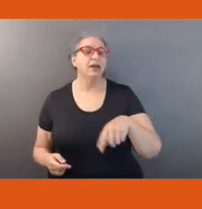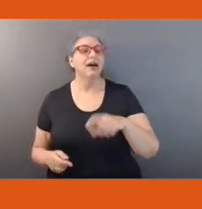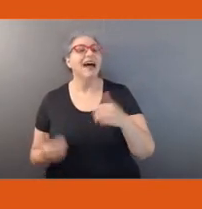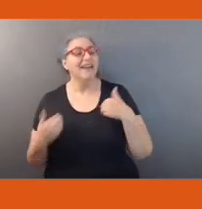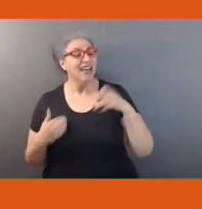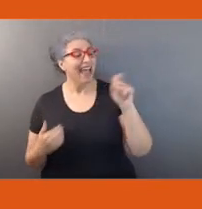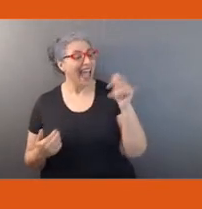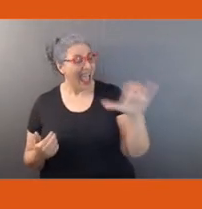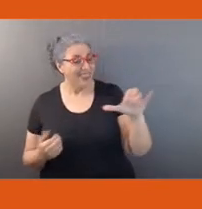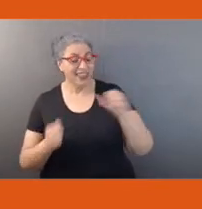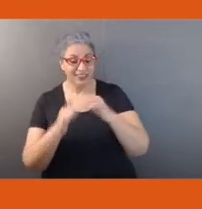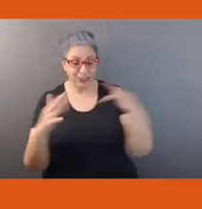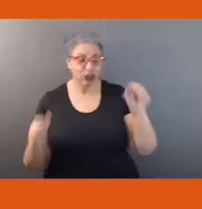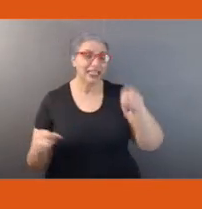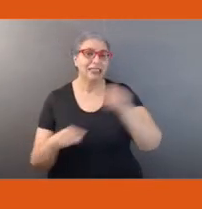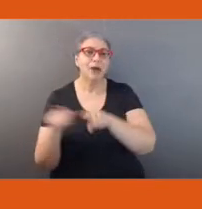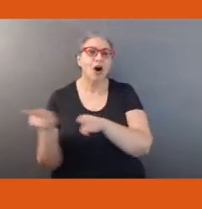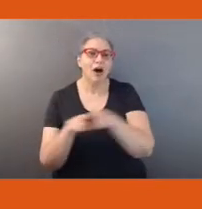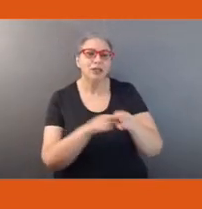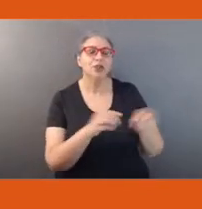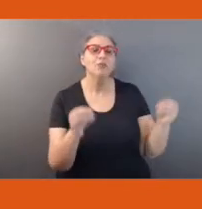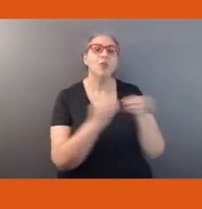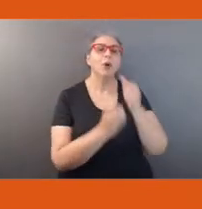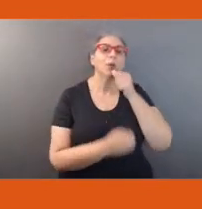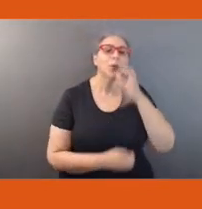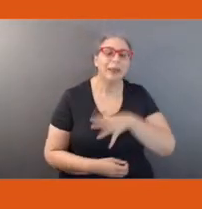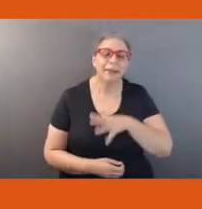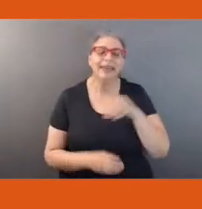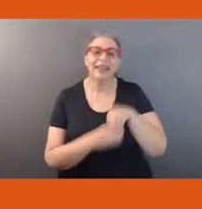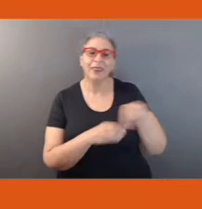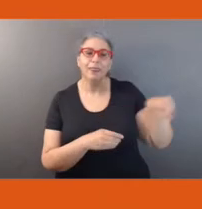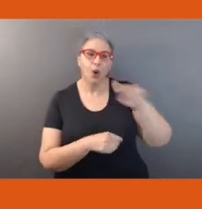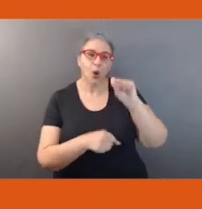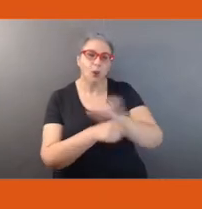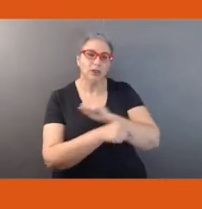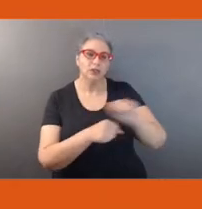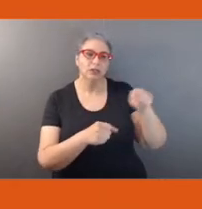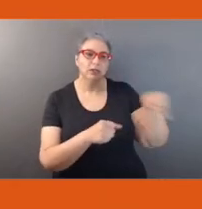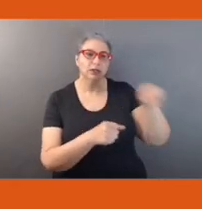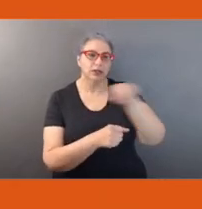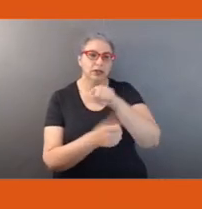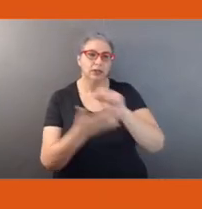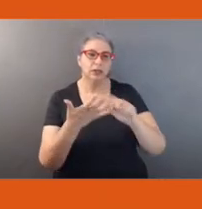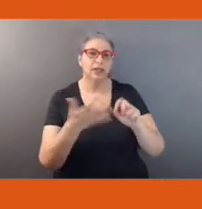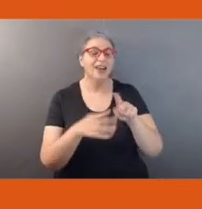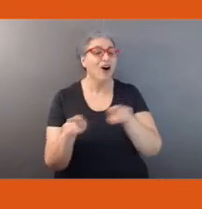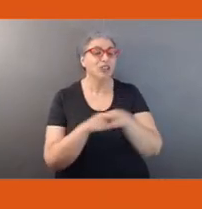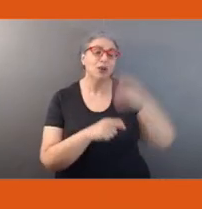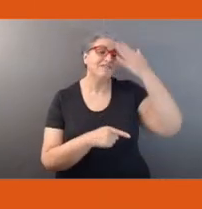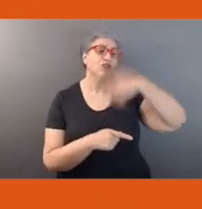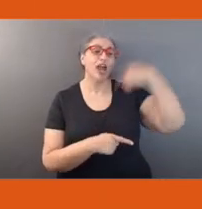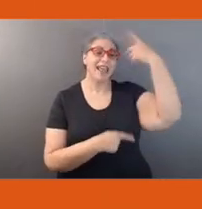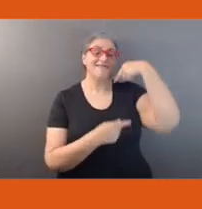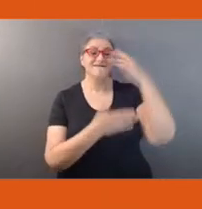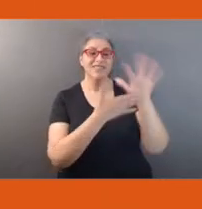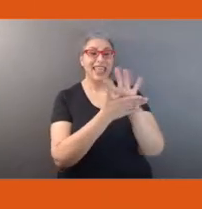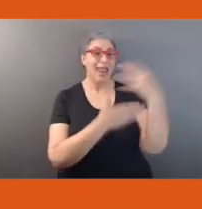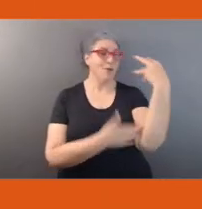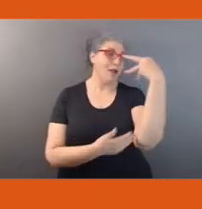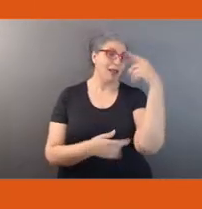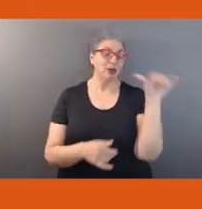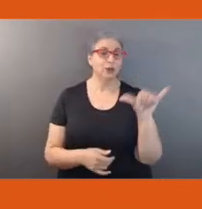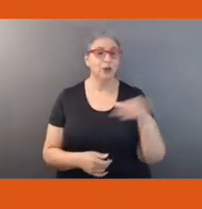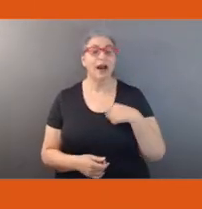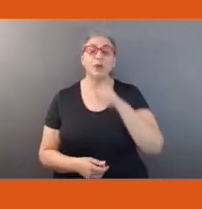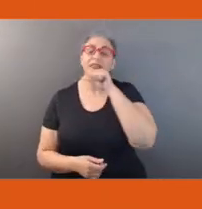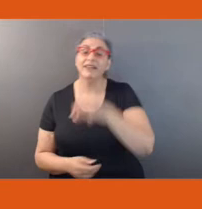ethnic diversity, but also to see more women in those positions above the line and in front of the camera too. You know, I love